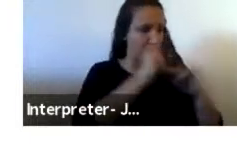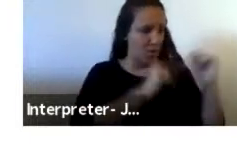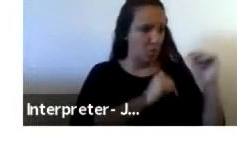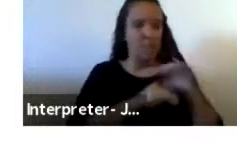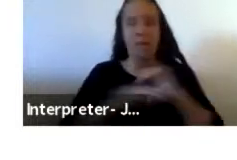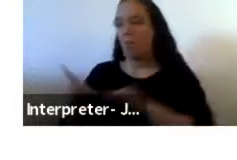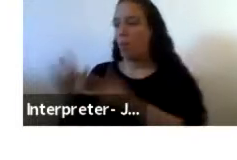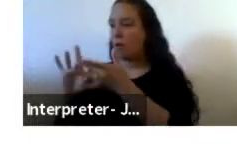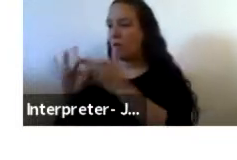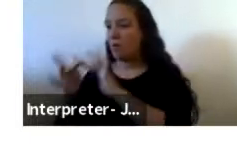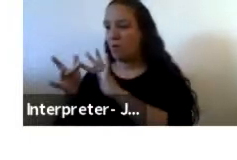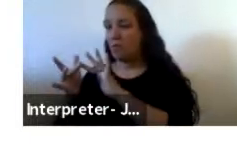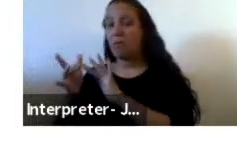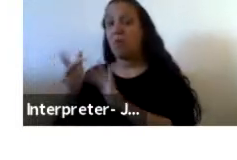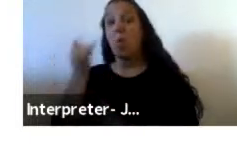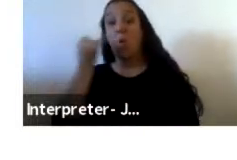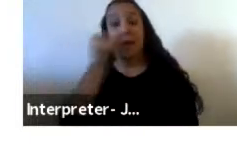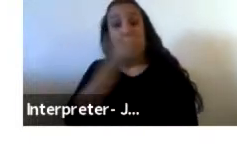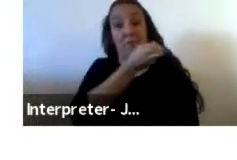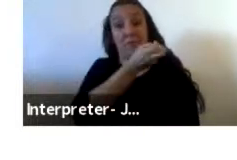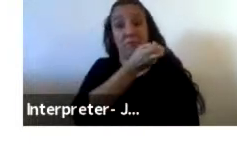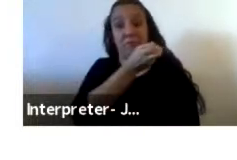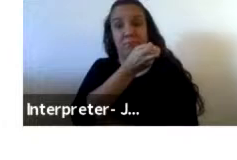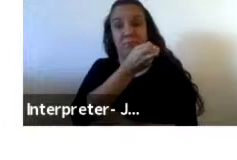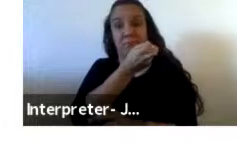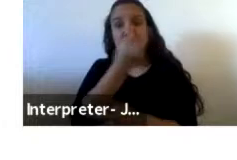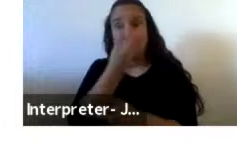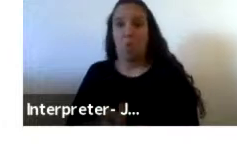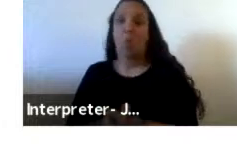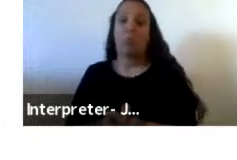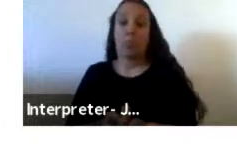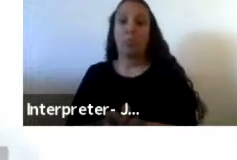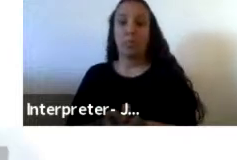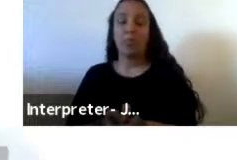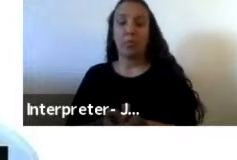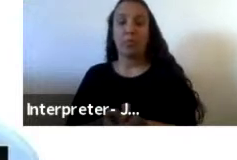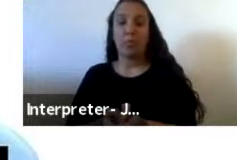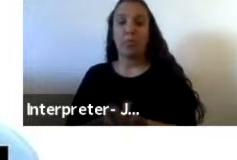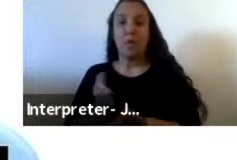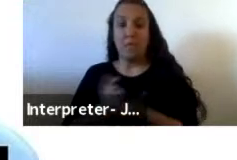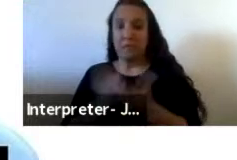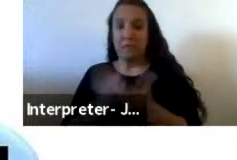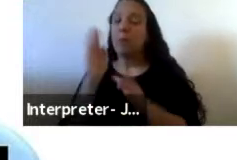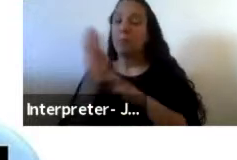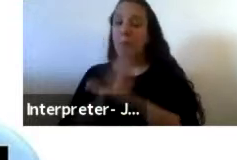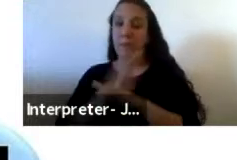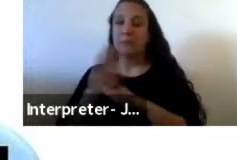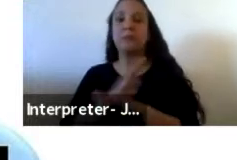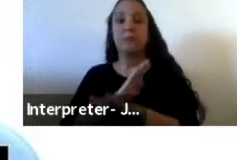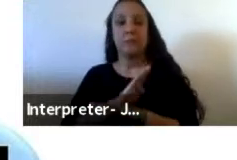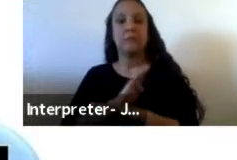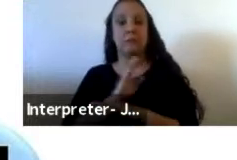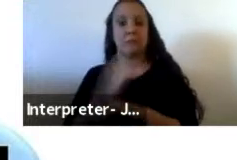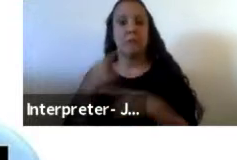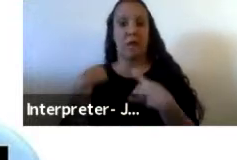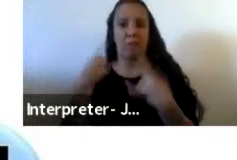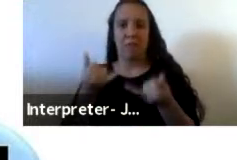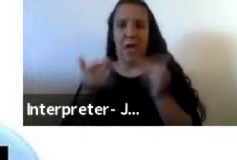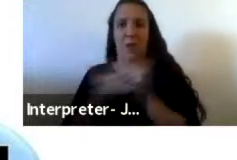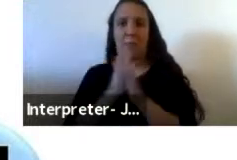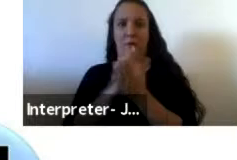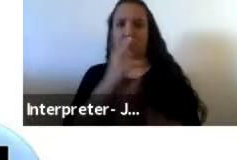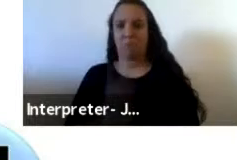or if you are actually transitioning into both. And we'll talk a little bit about some businesses that have actually done that. So if you look at the brick and mortar